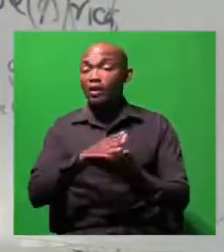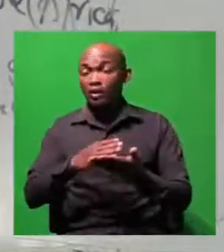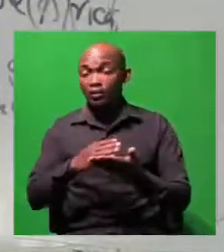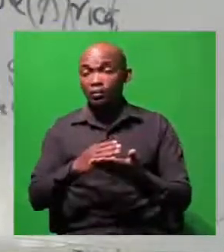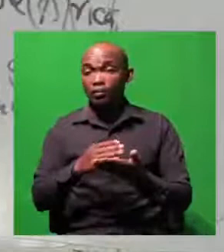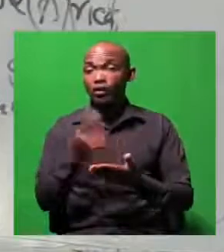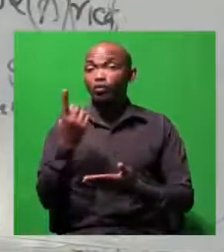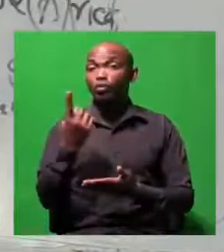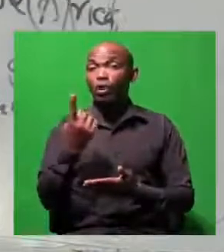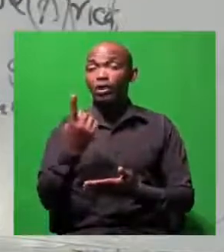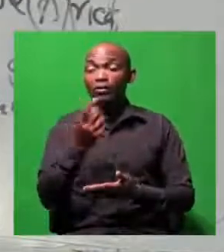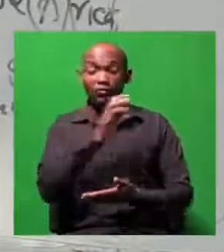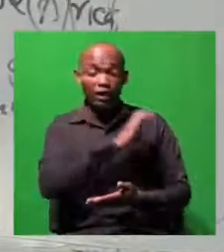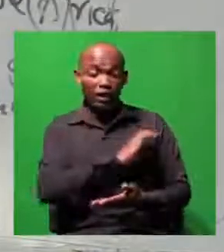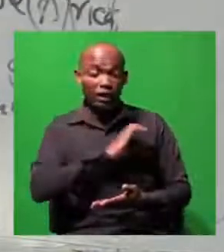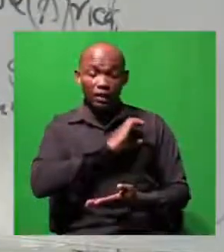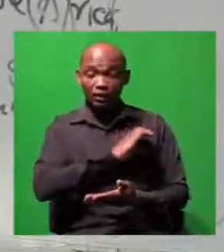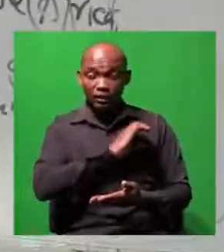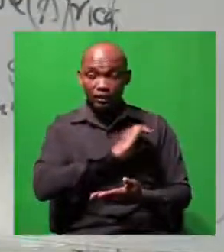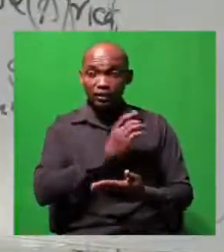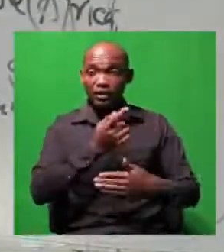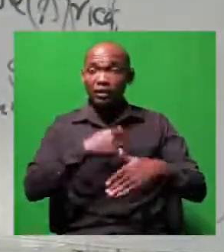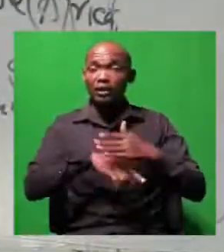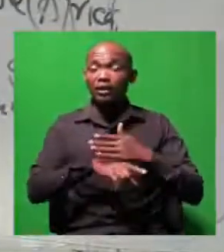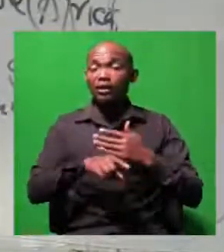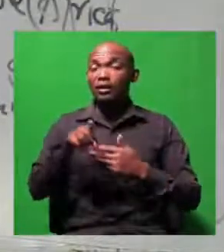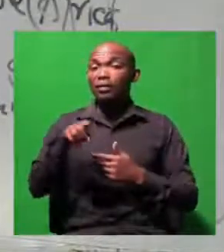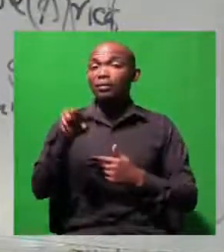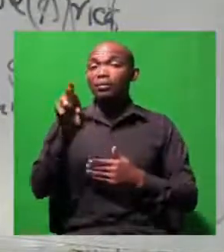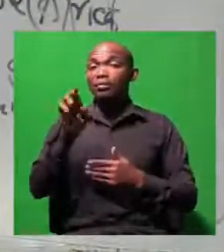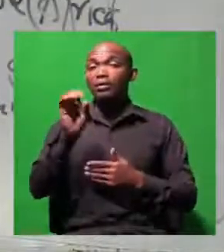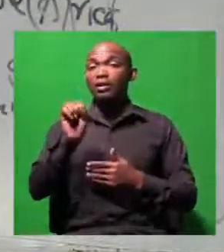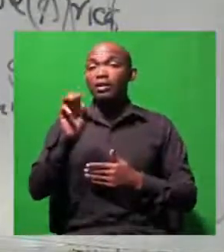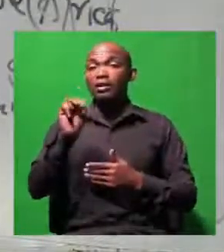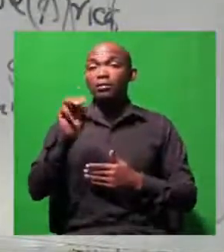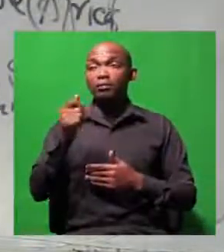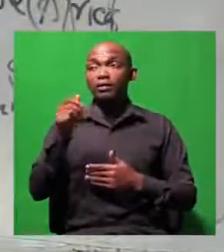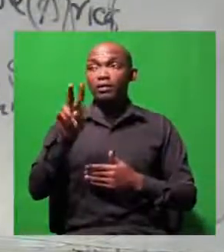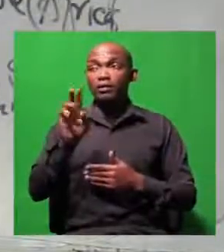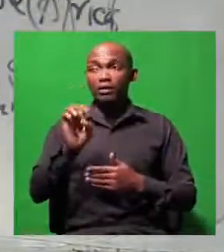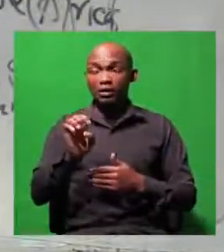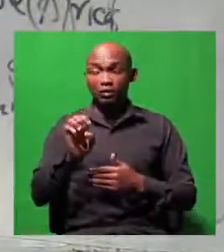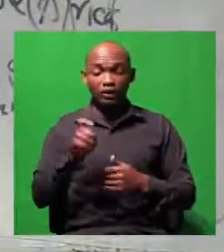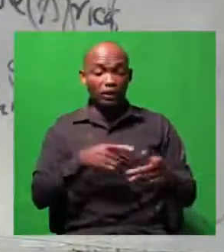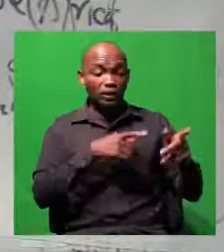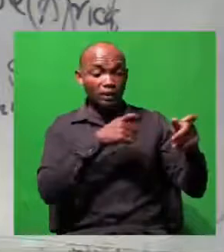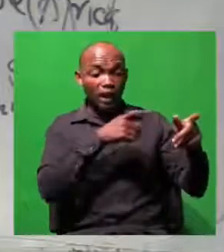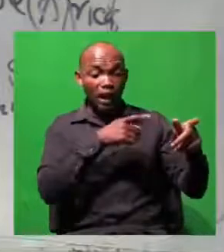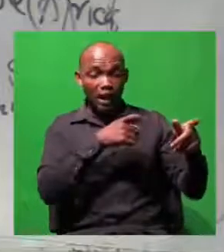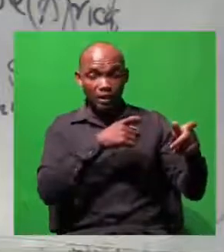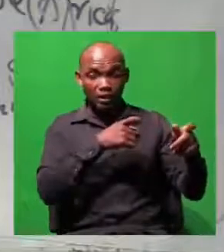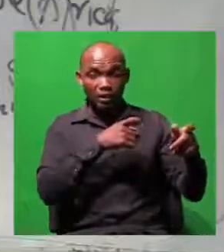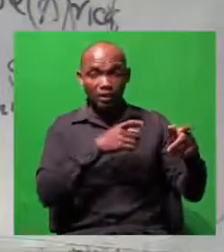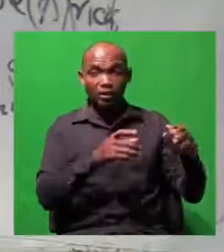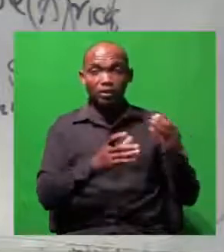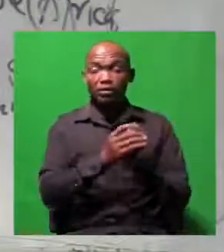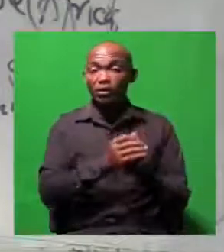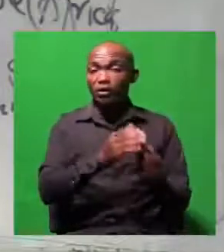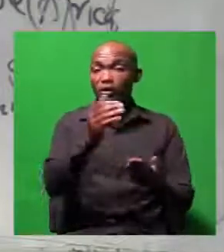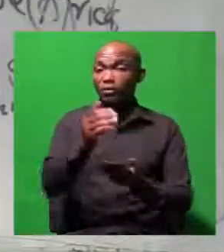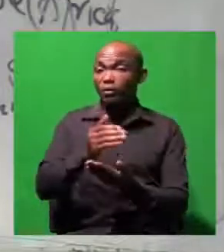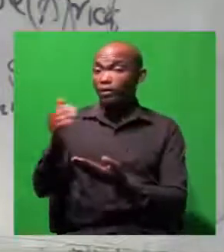areas. So one of the characteristics of primitive communalism was